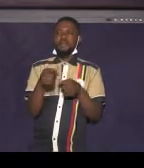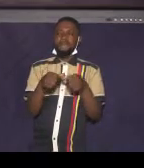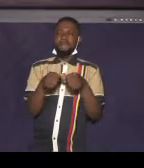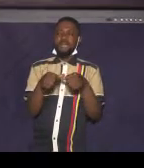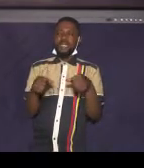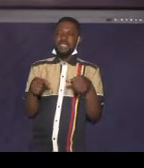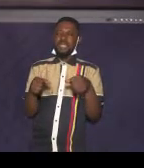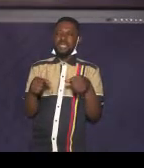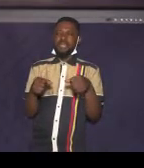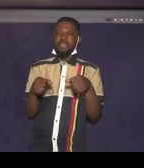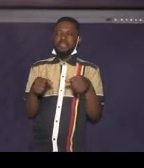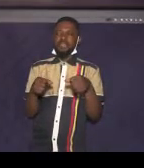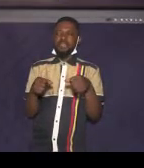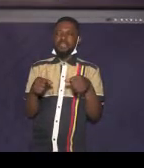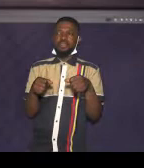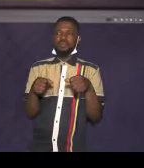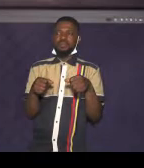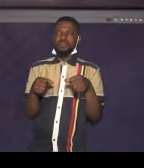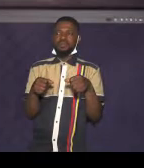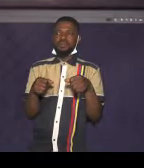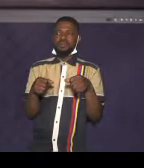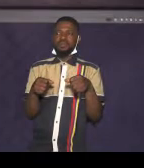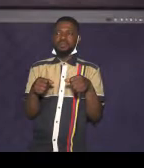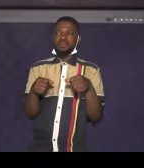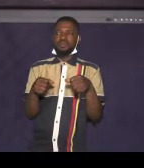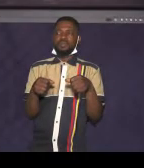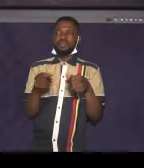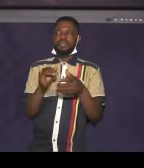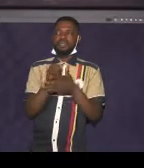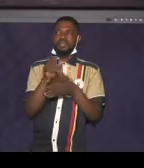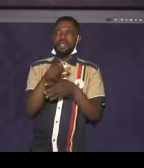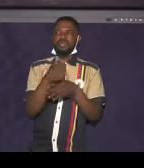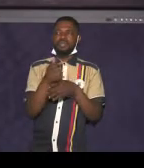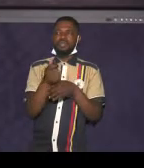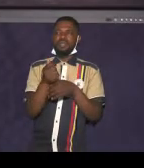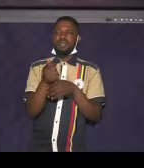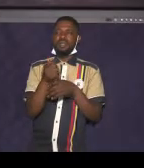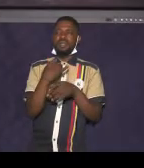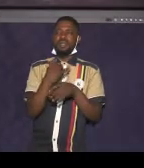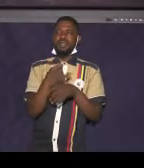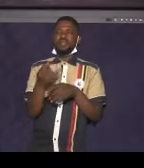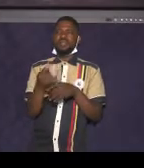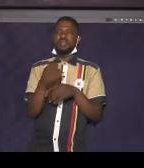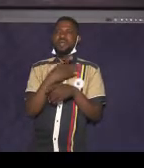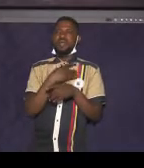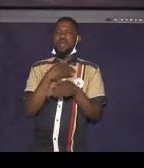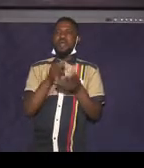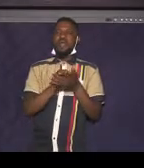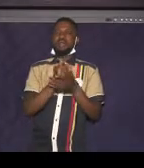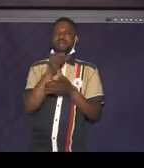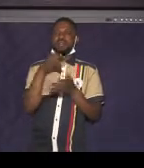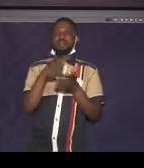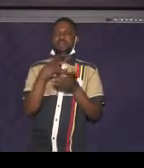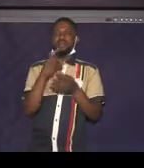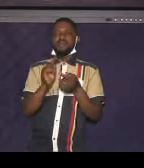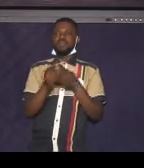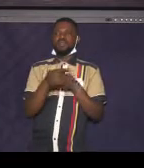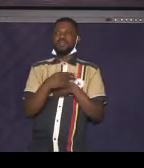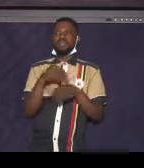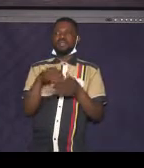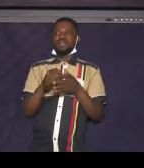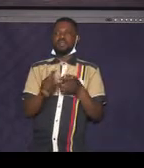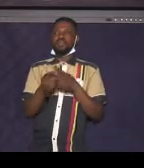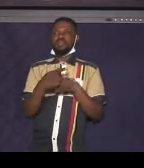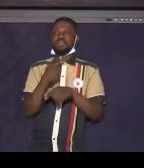box. Plasters. Good. That's another item. And that's it for today. In